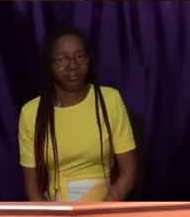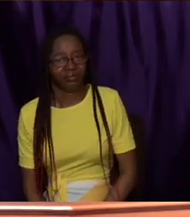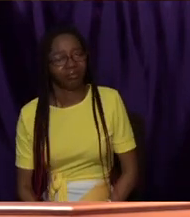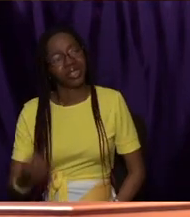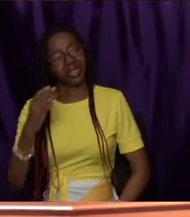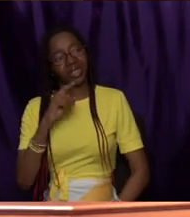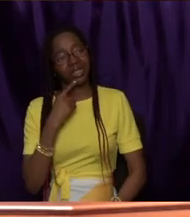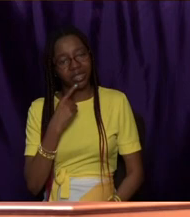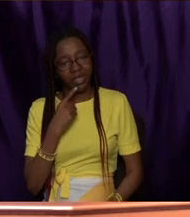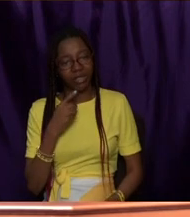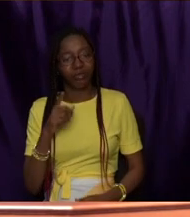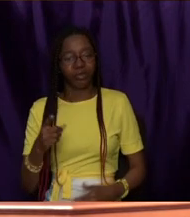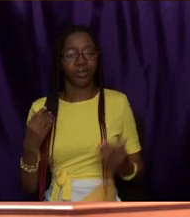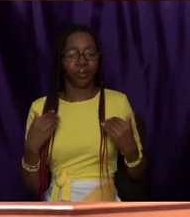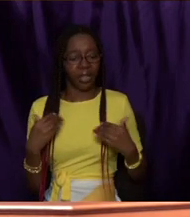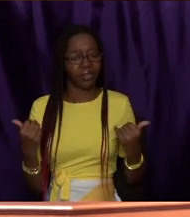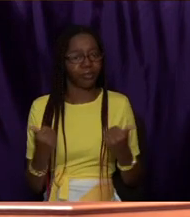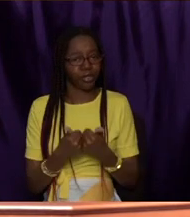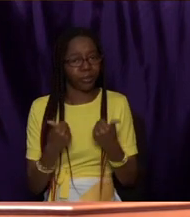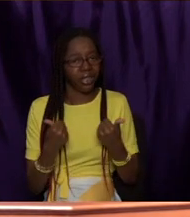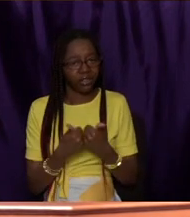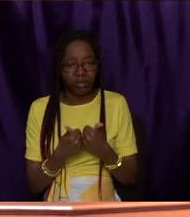God said, you're going to have some tribulation.